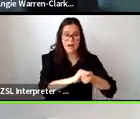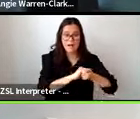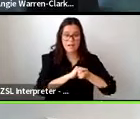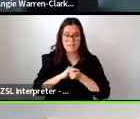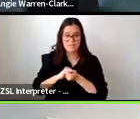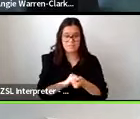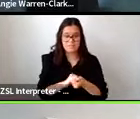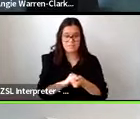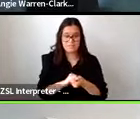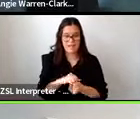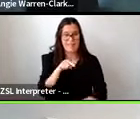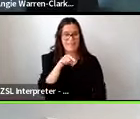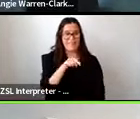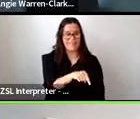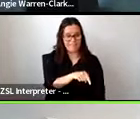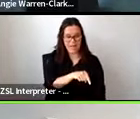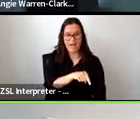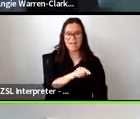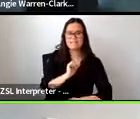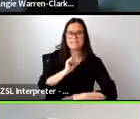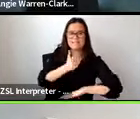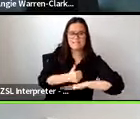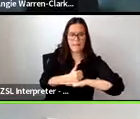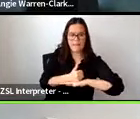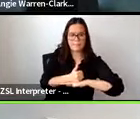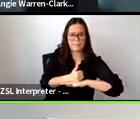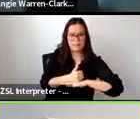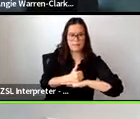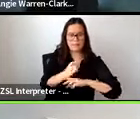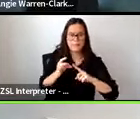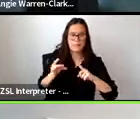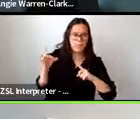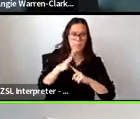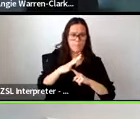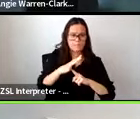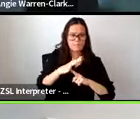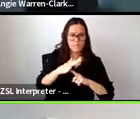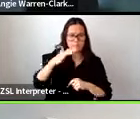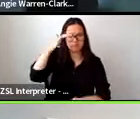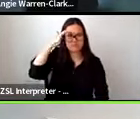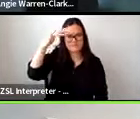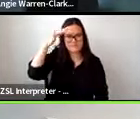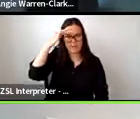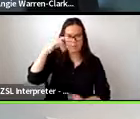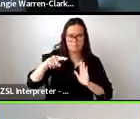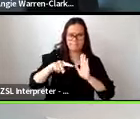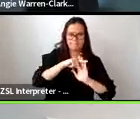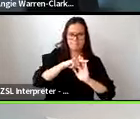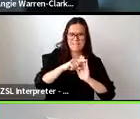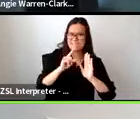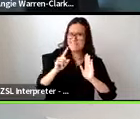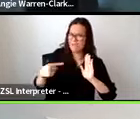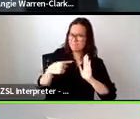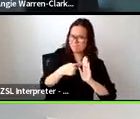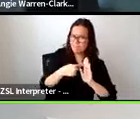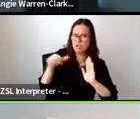a set of key principles which they felt should have been in the Act.